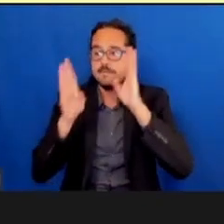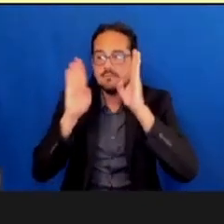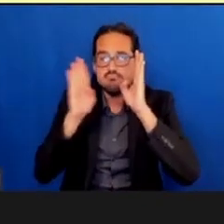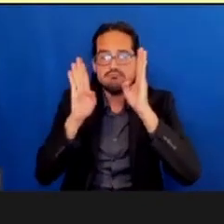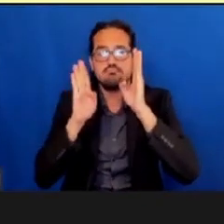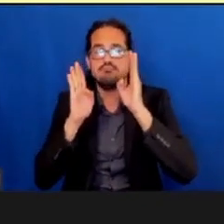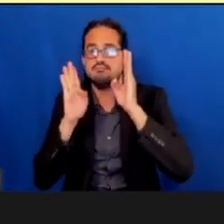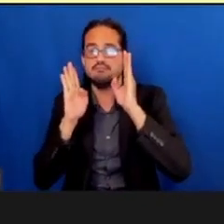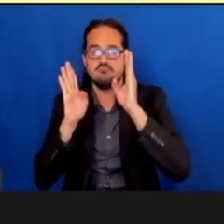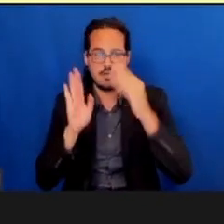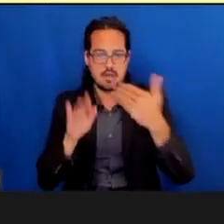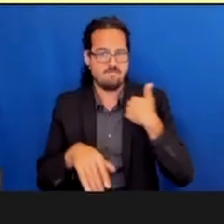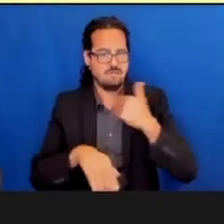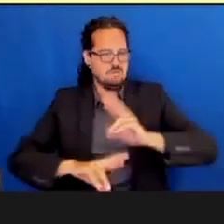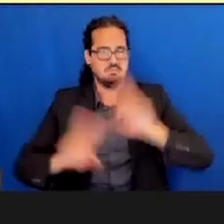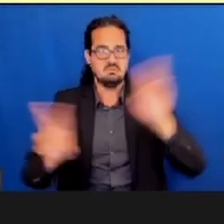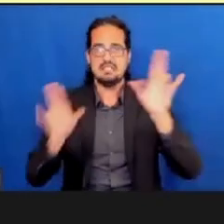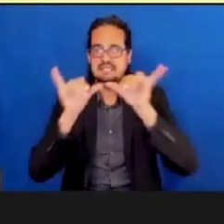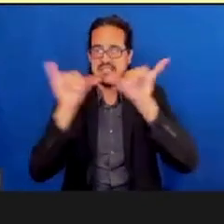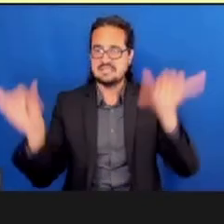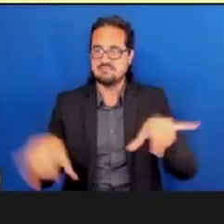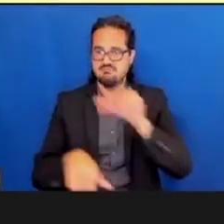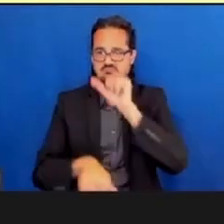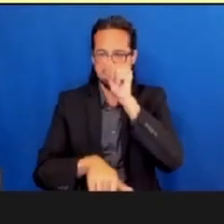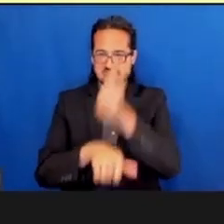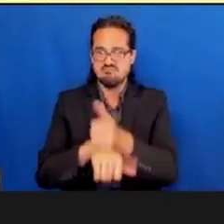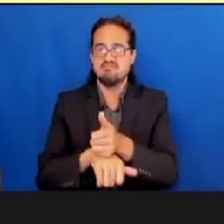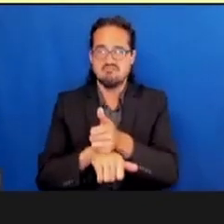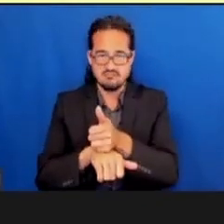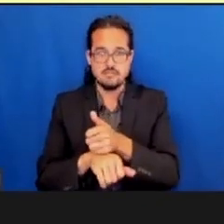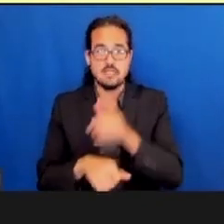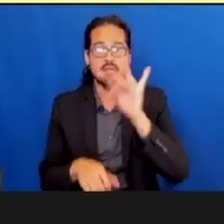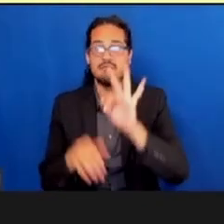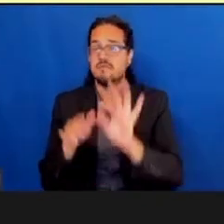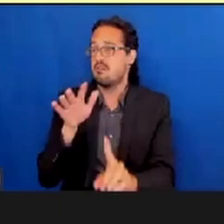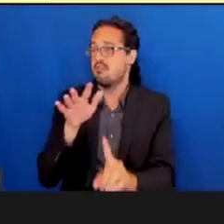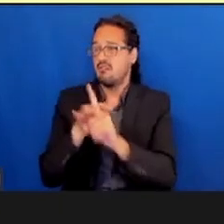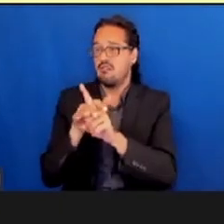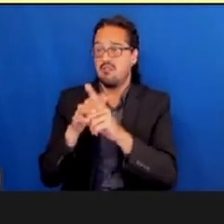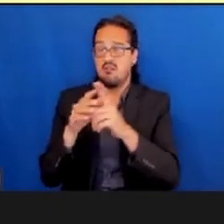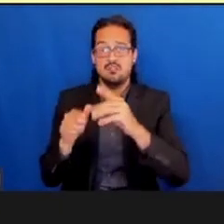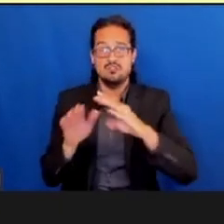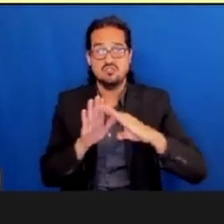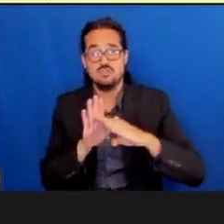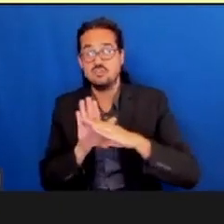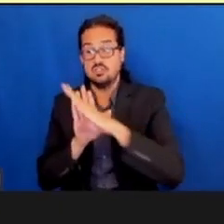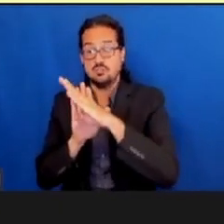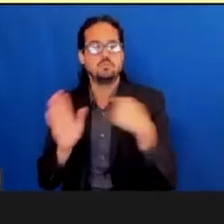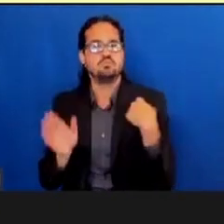to respond to any surges and cases we might experience. Next slide, please.